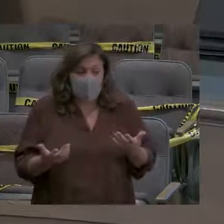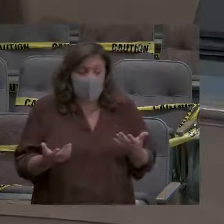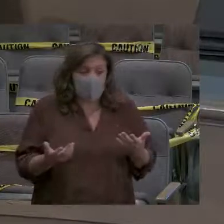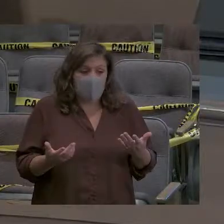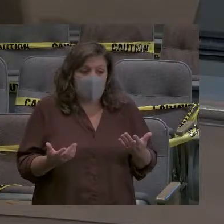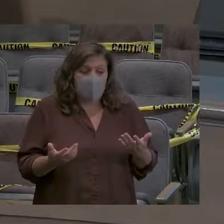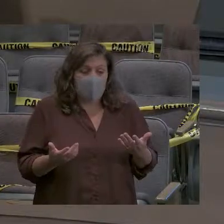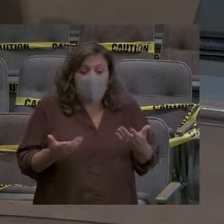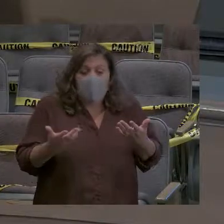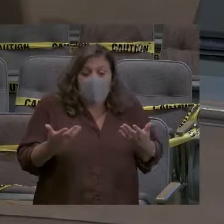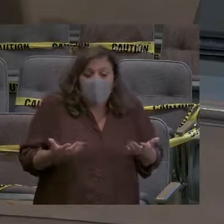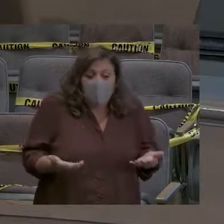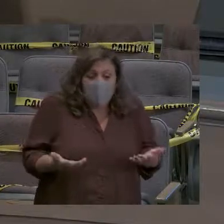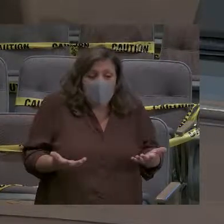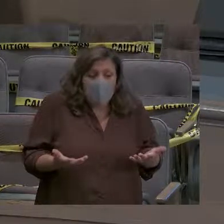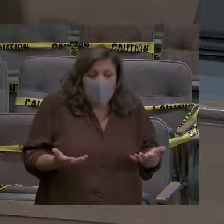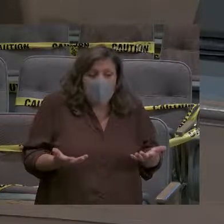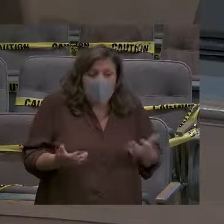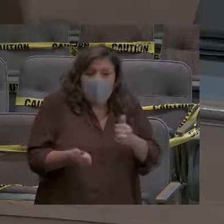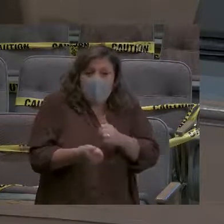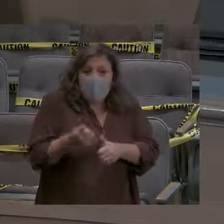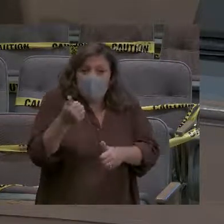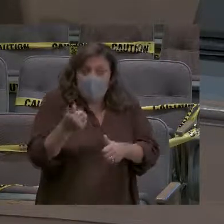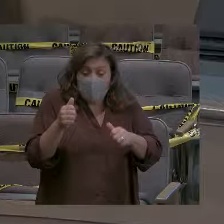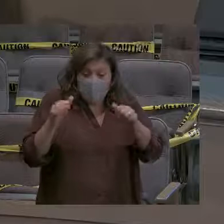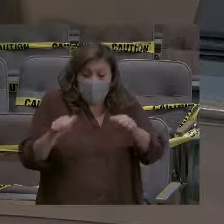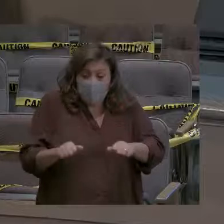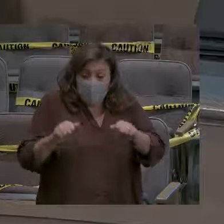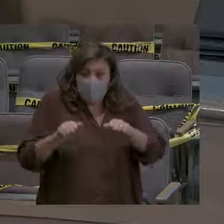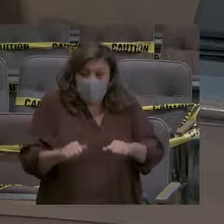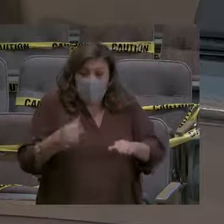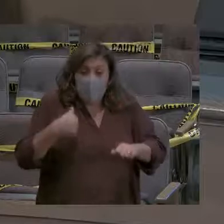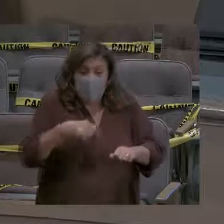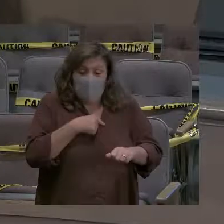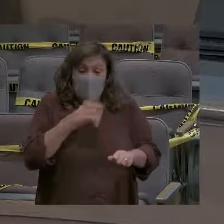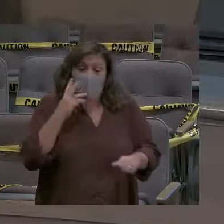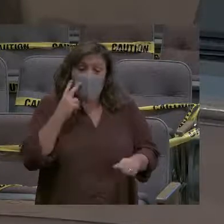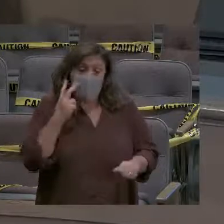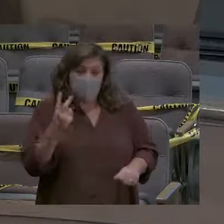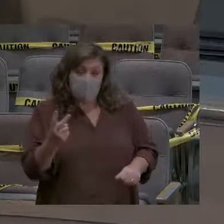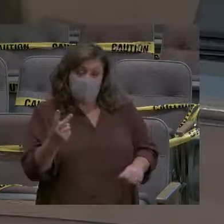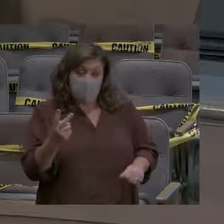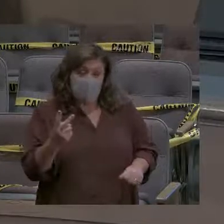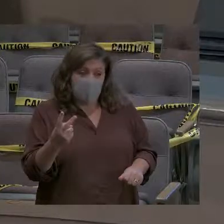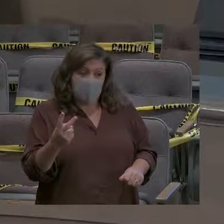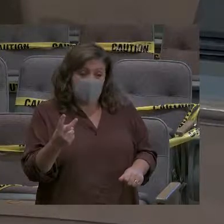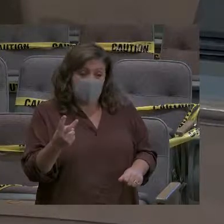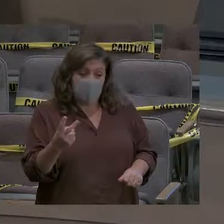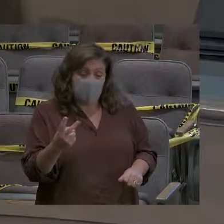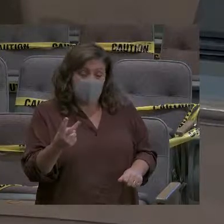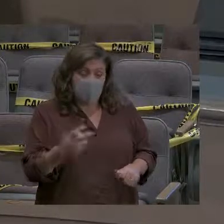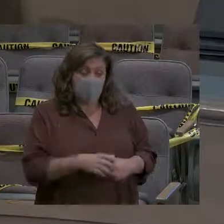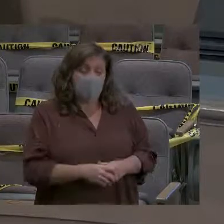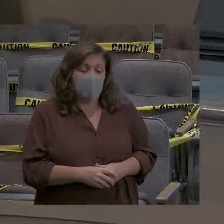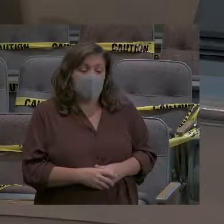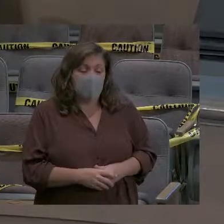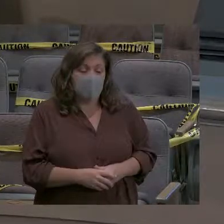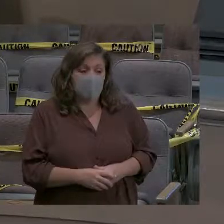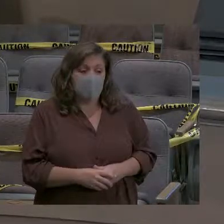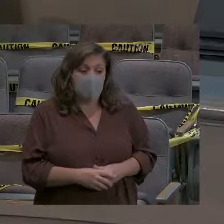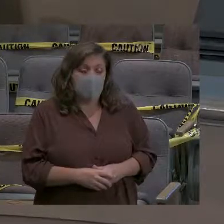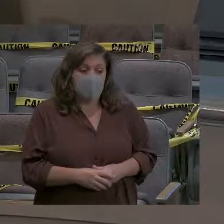likely we will observe over the course of time is that